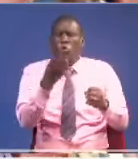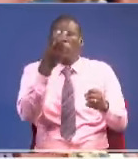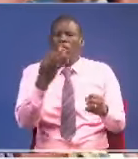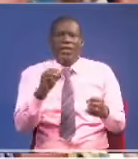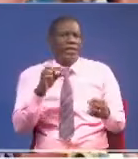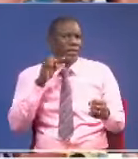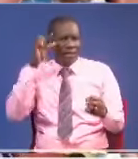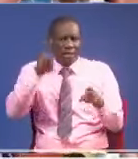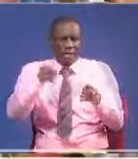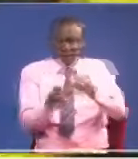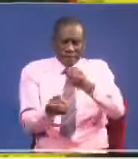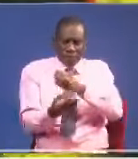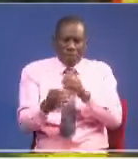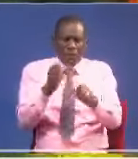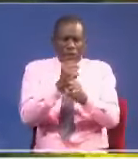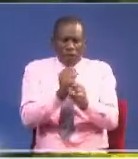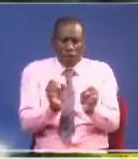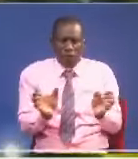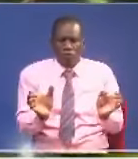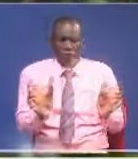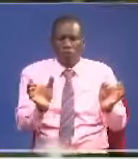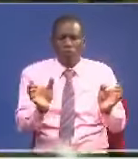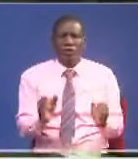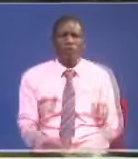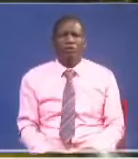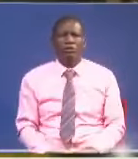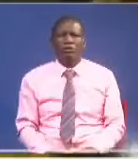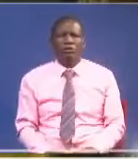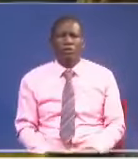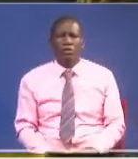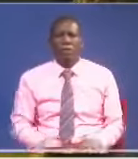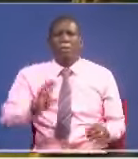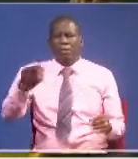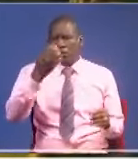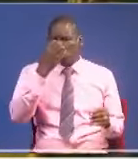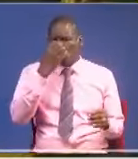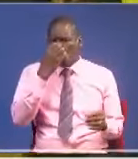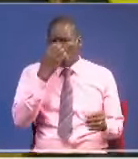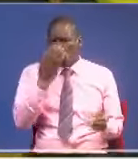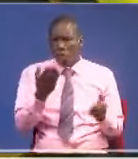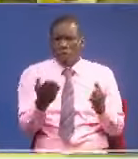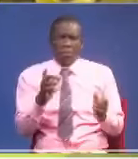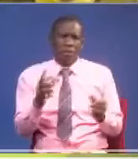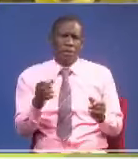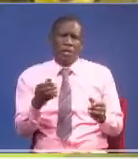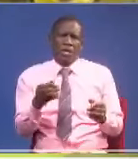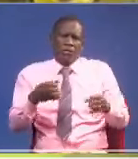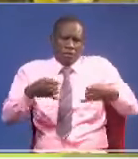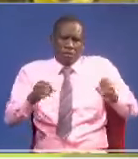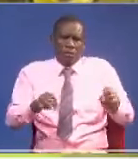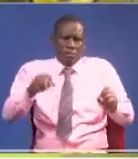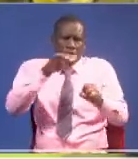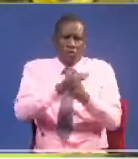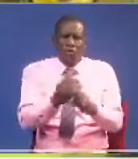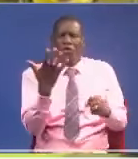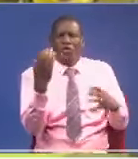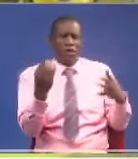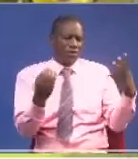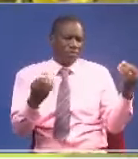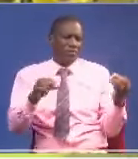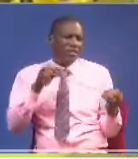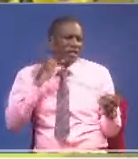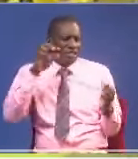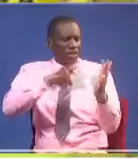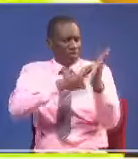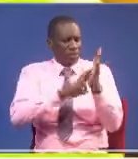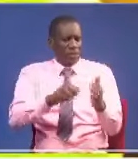quota as outlined by the task force. Though President William Ruto may not have made good on his pledge to ensure 50-50 gender representation